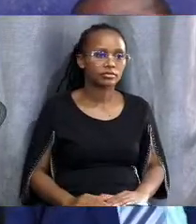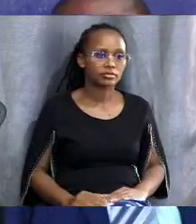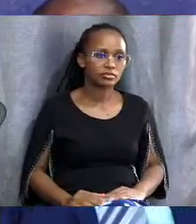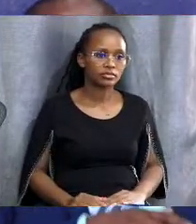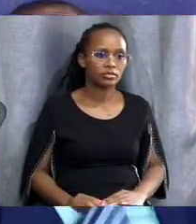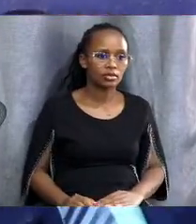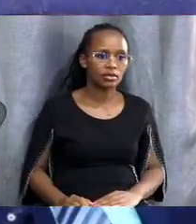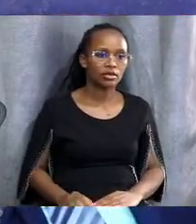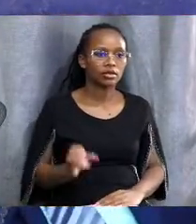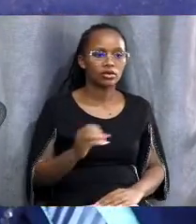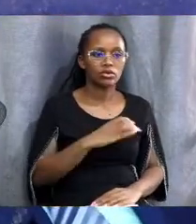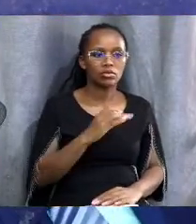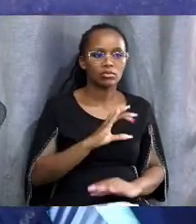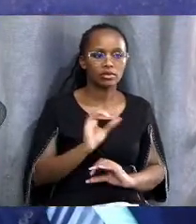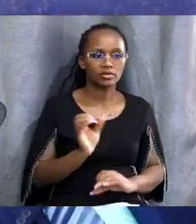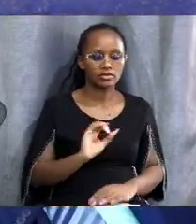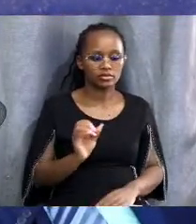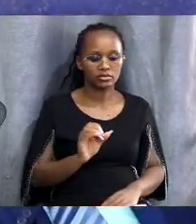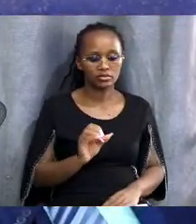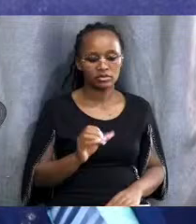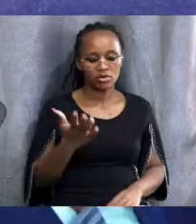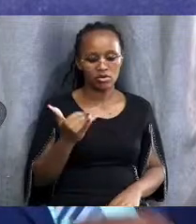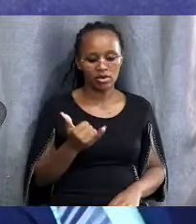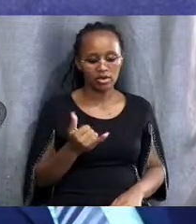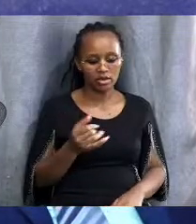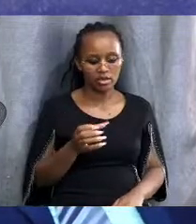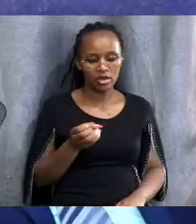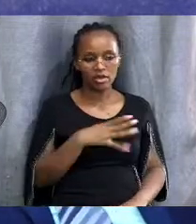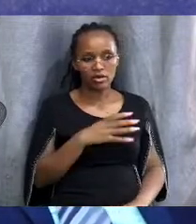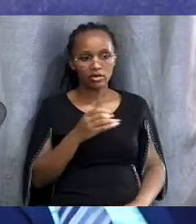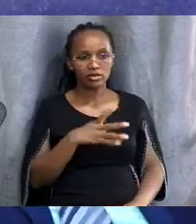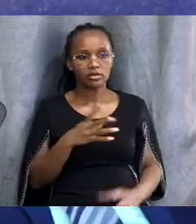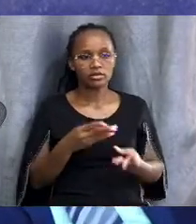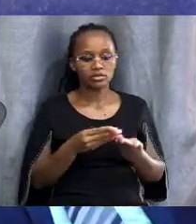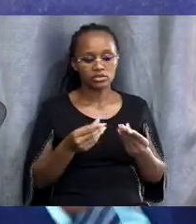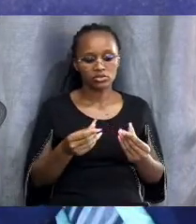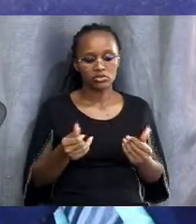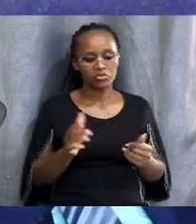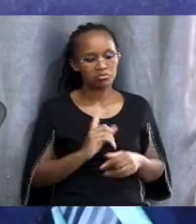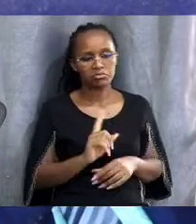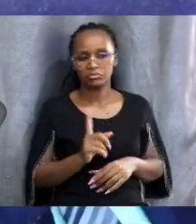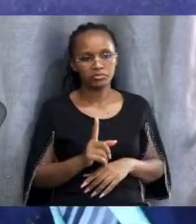Don't complain, because complain will not sort you out.